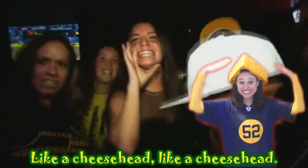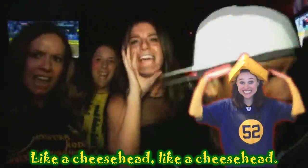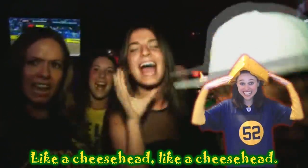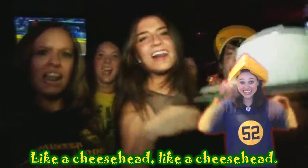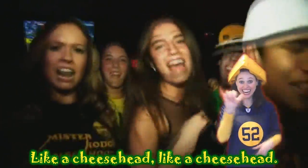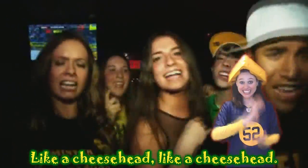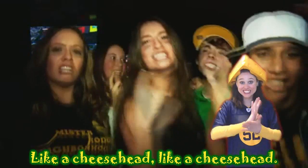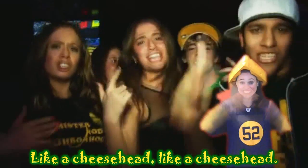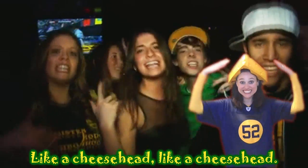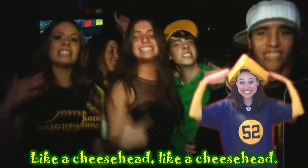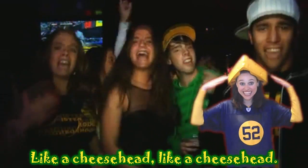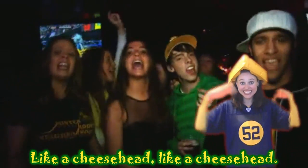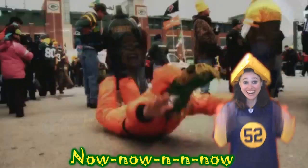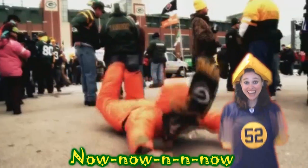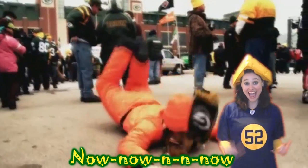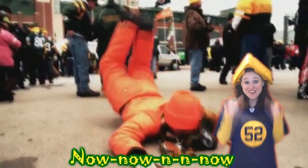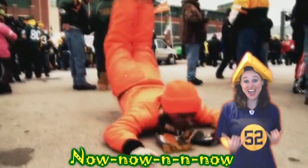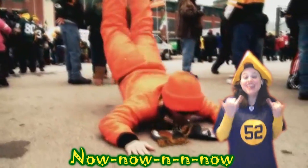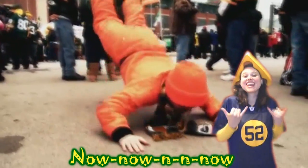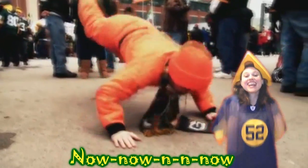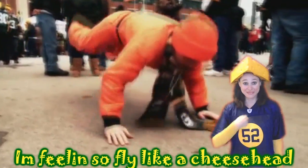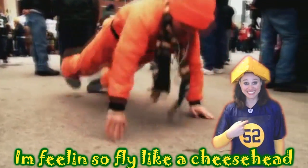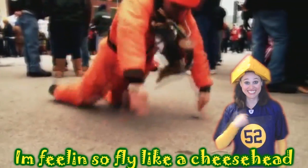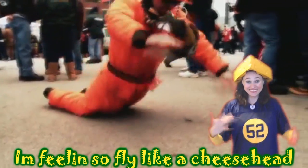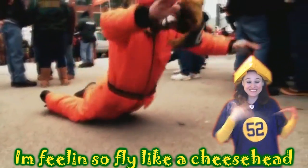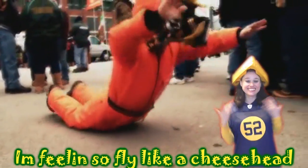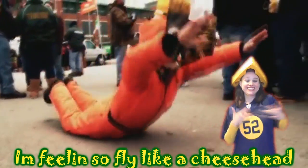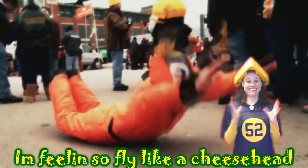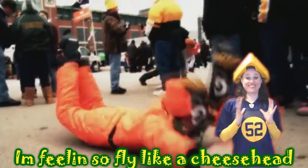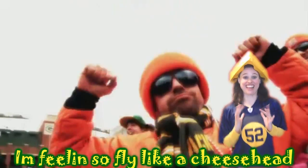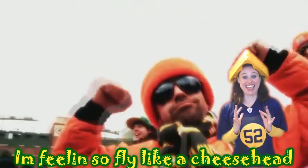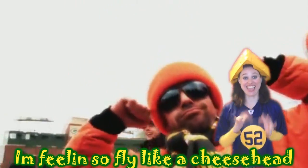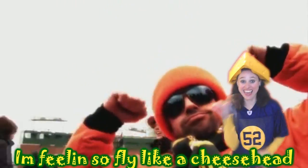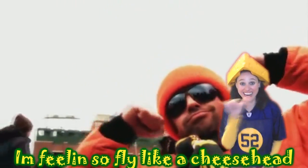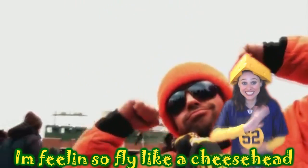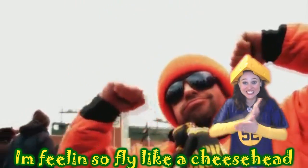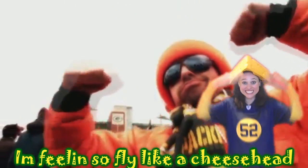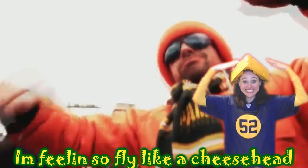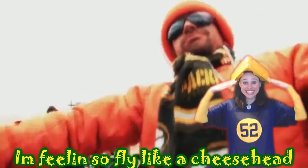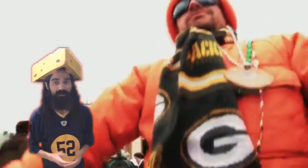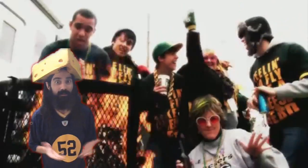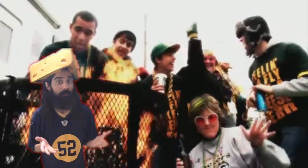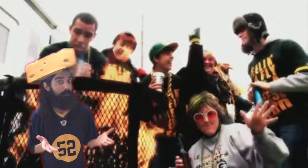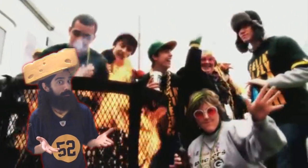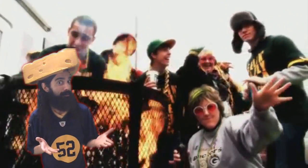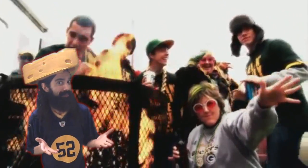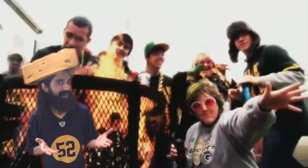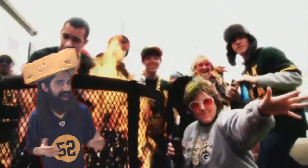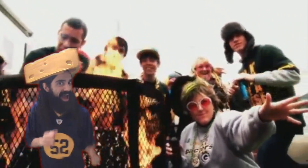a cheesehead, like a cheesehead. Like a cheesehead. Like a cheesehead.